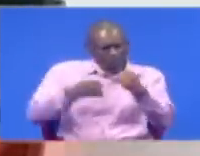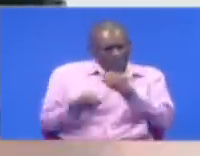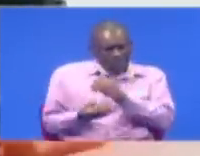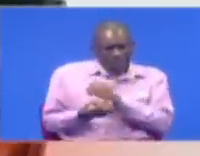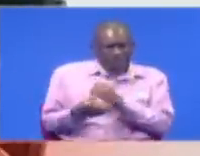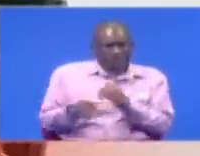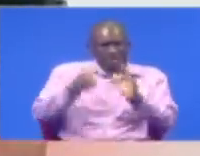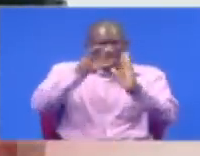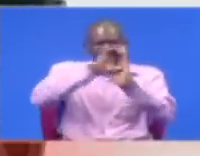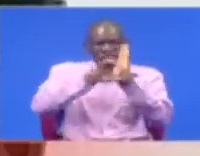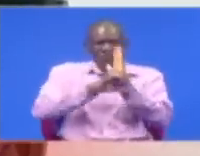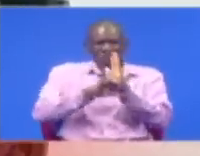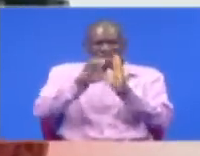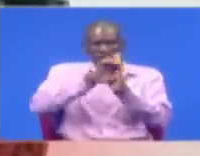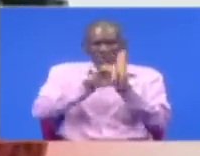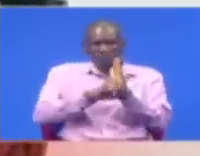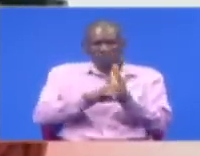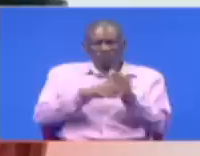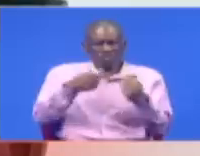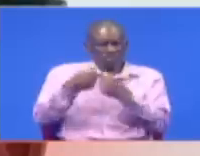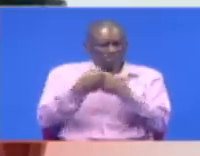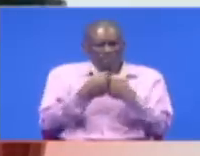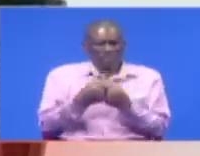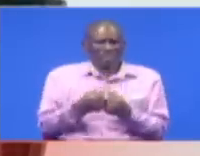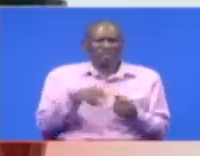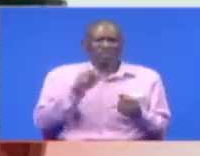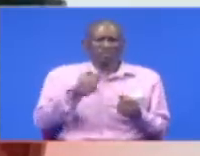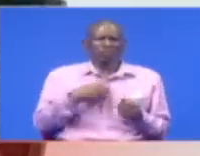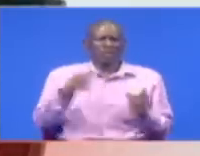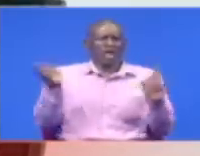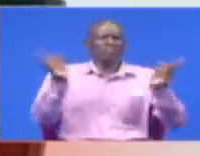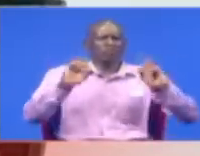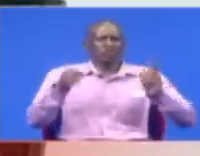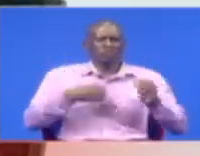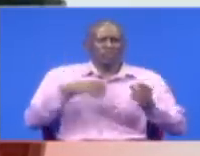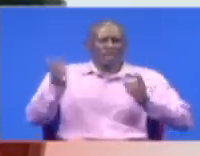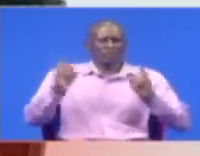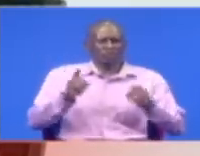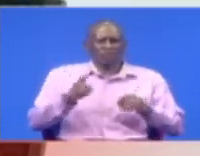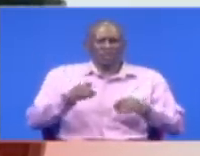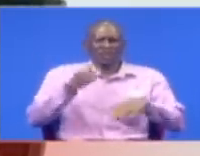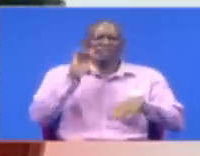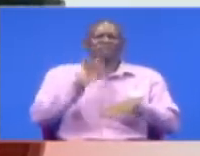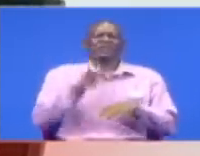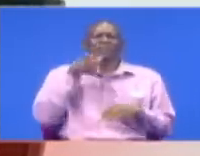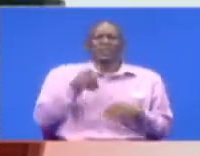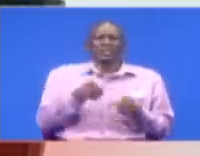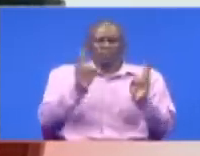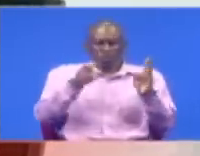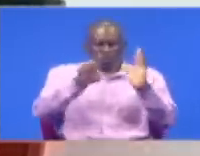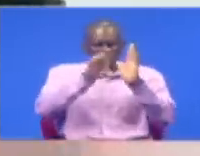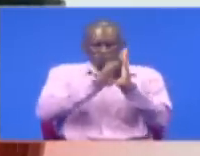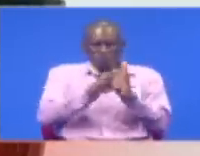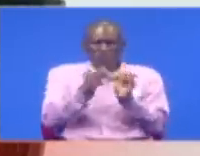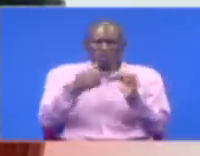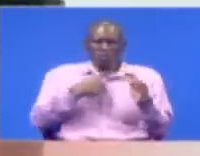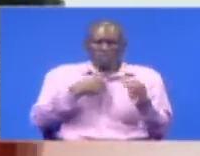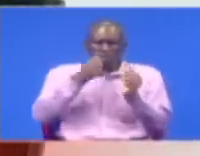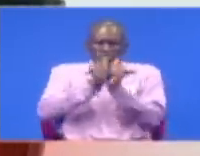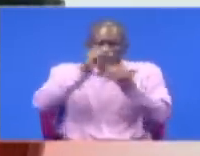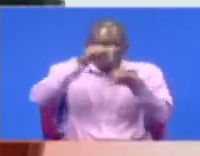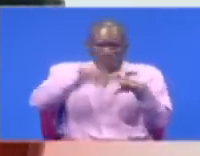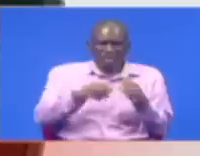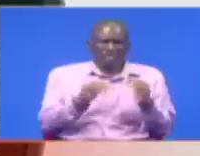a constitutional infraction. So I am not captured. I am within